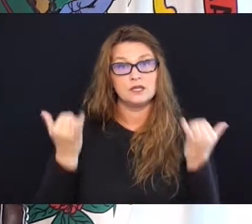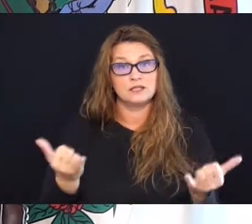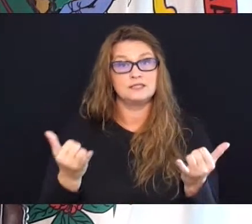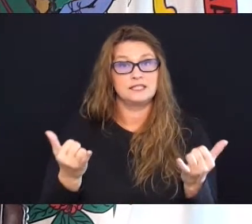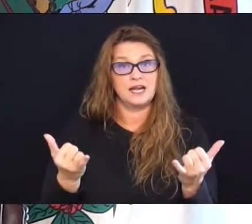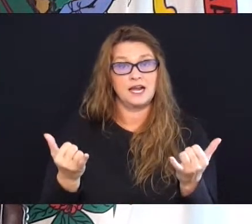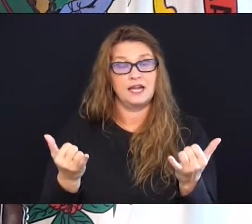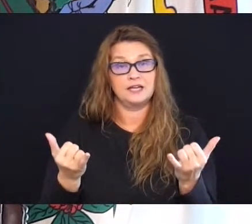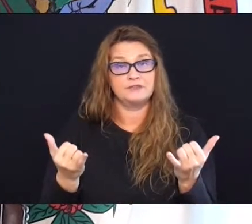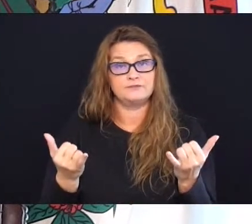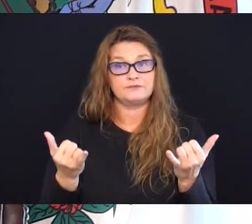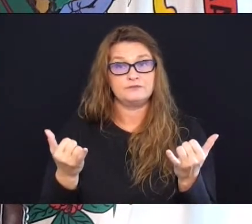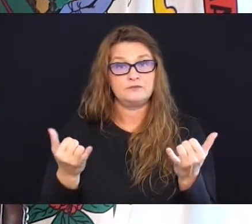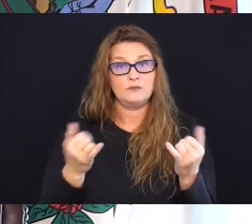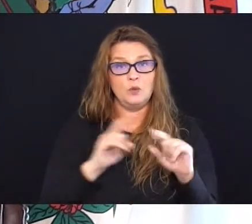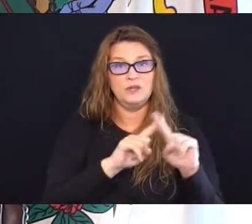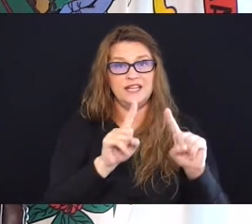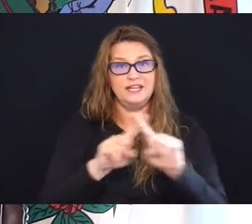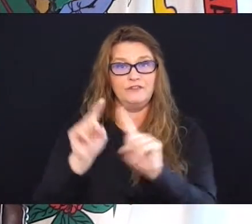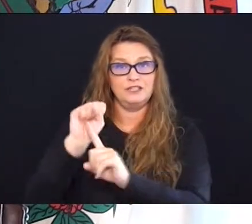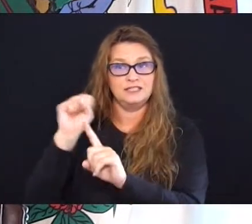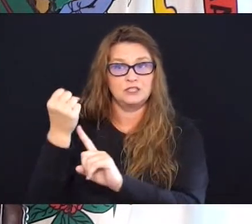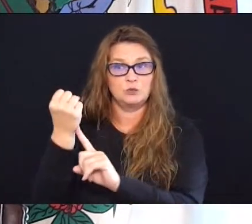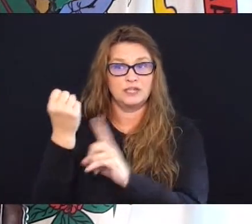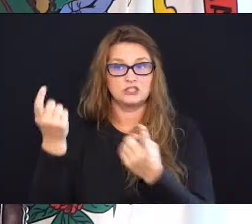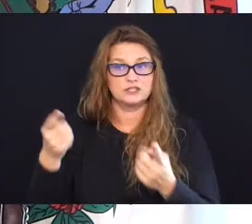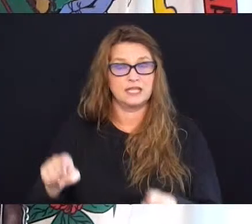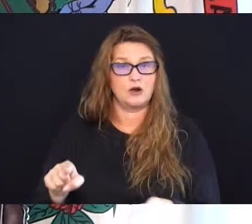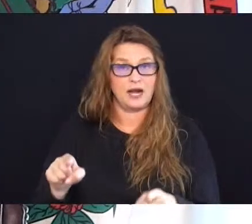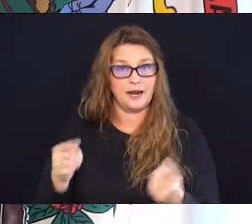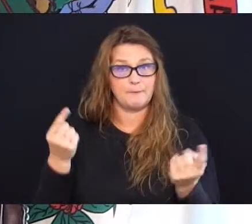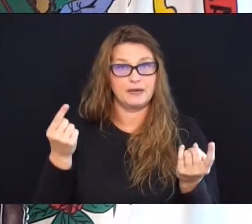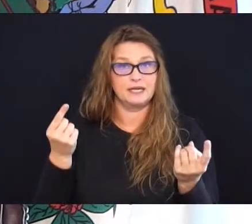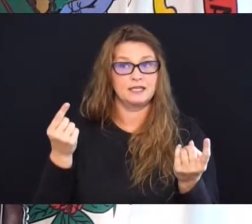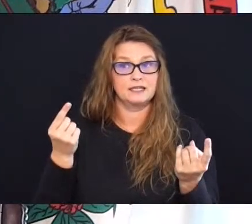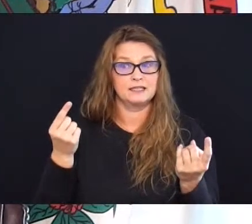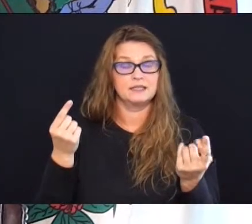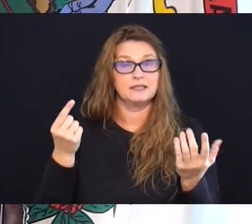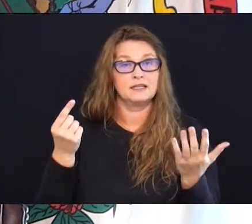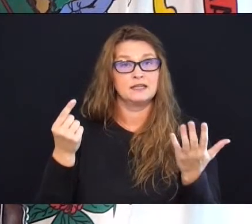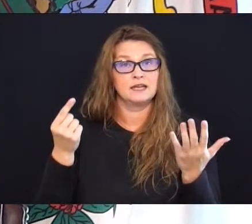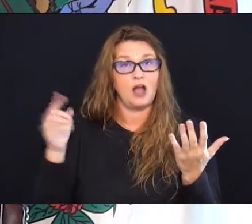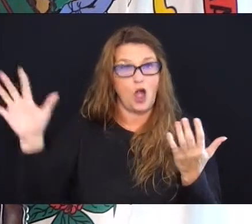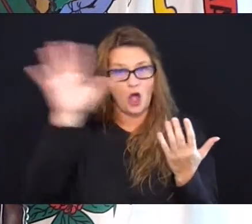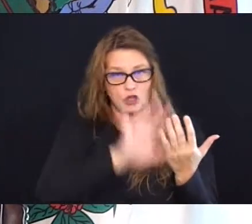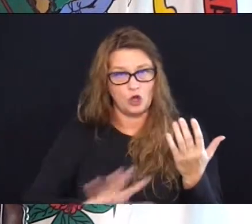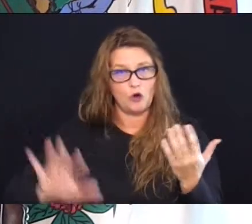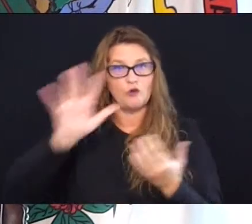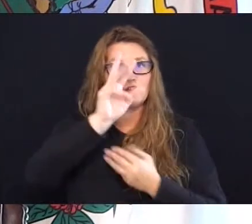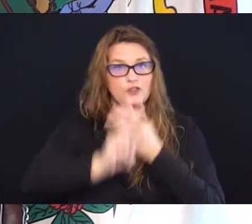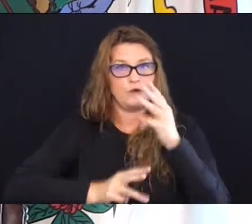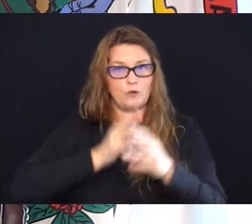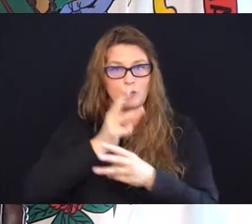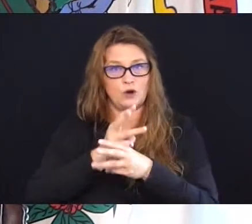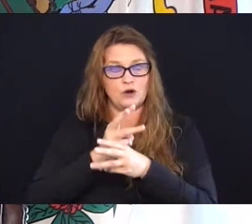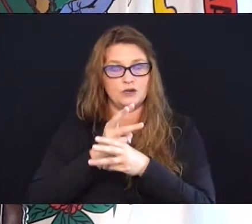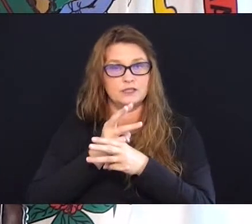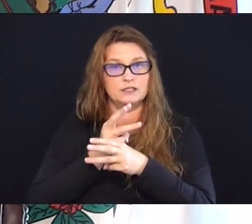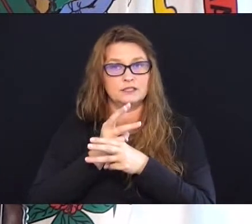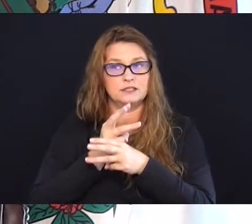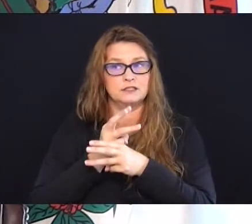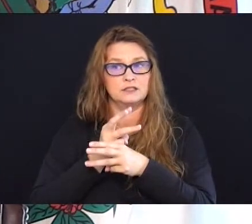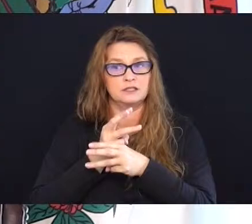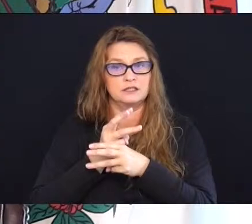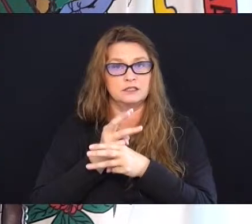Today, and with many situations that go on across this world in every way, when there's an action, there's